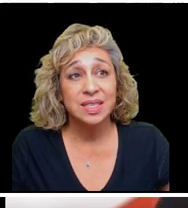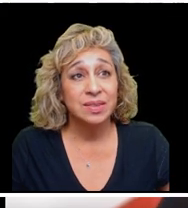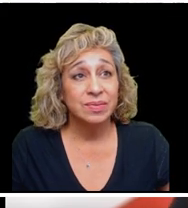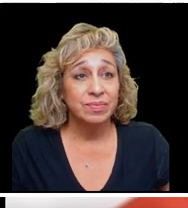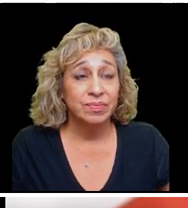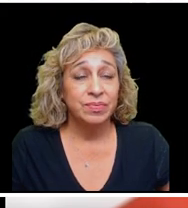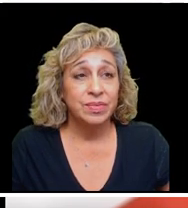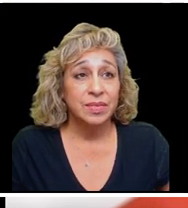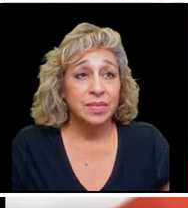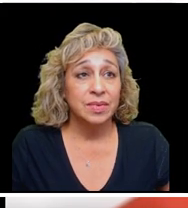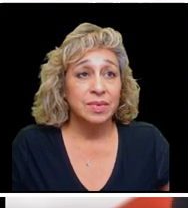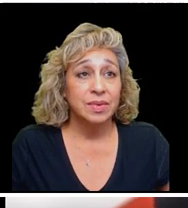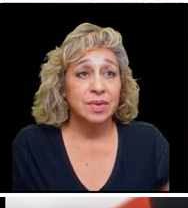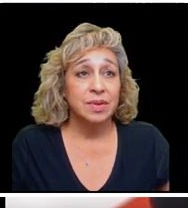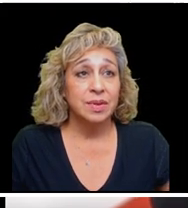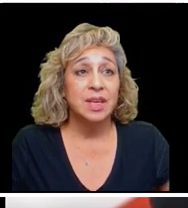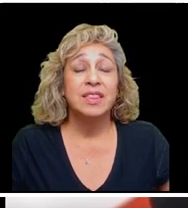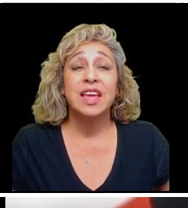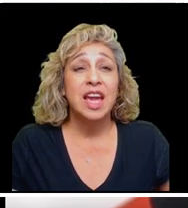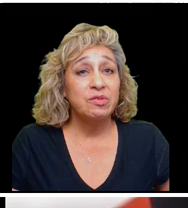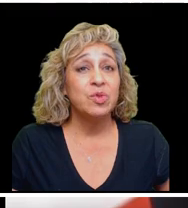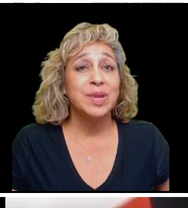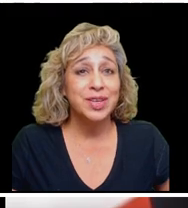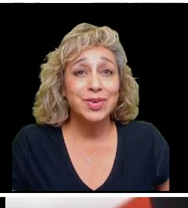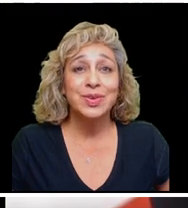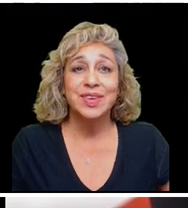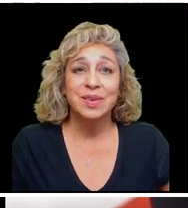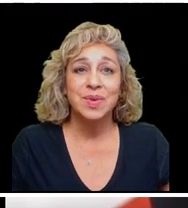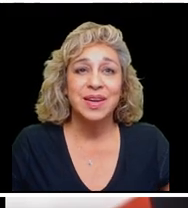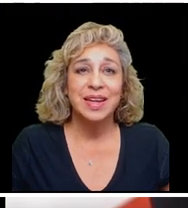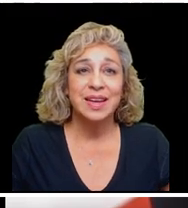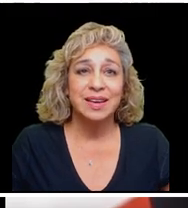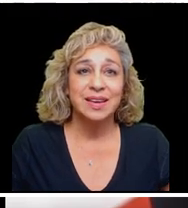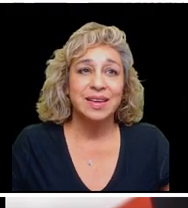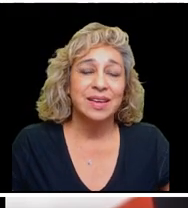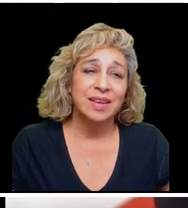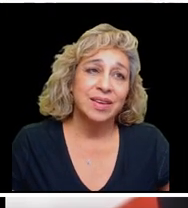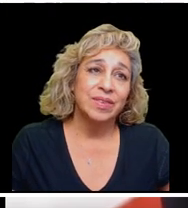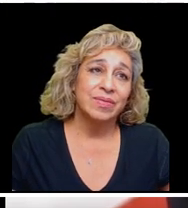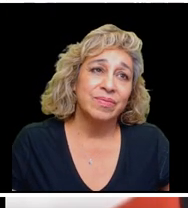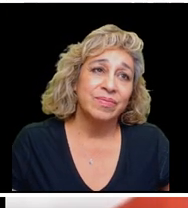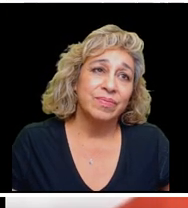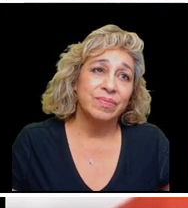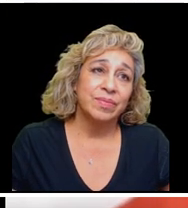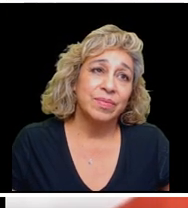service they have to return to the community